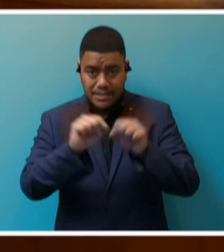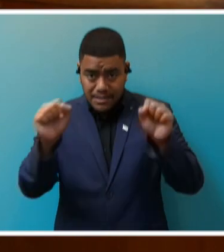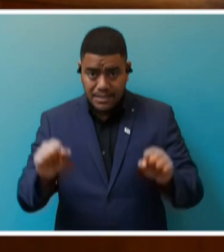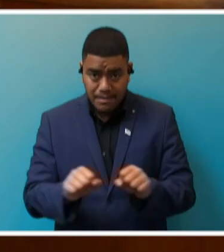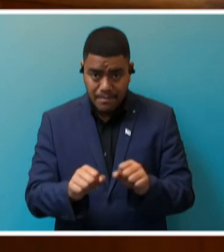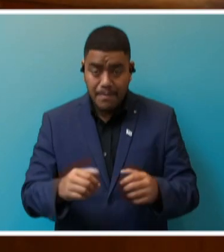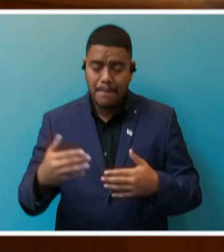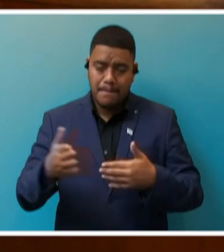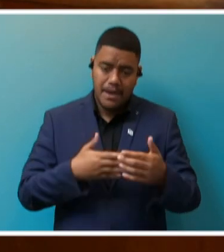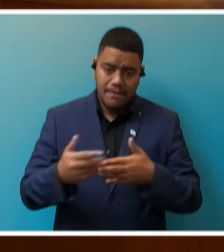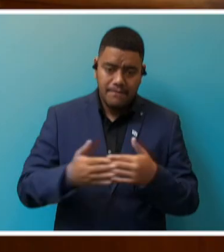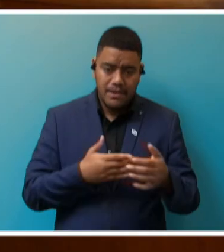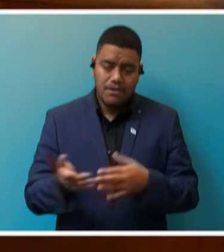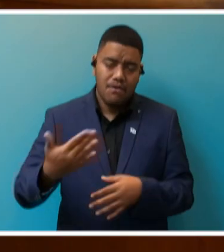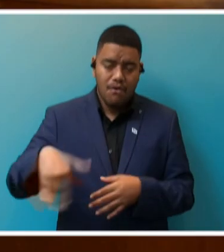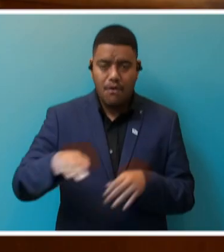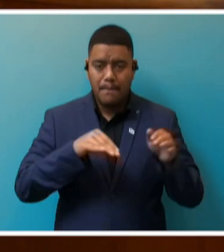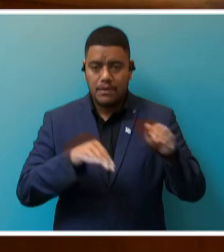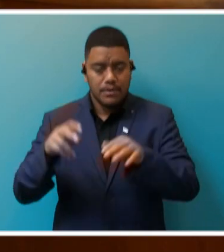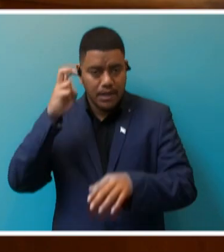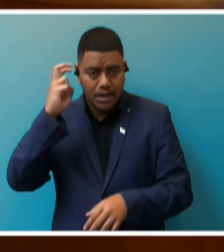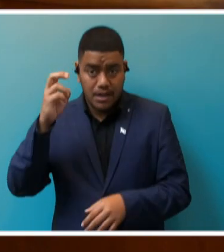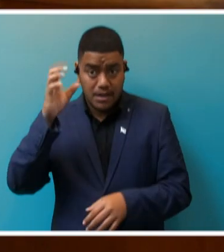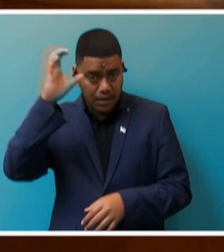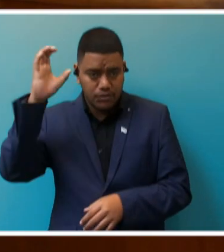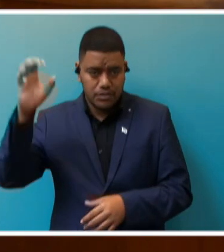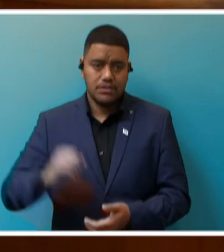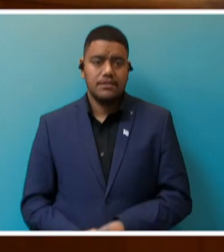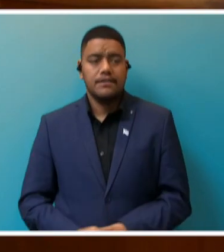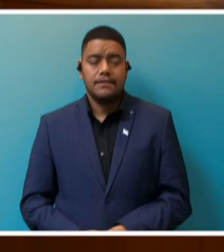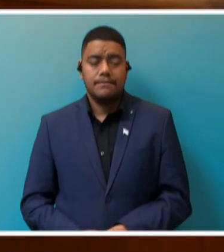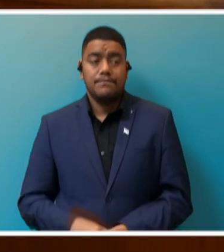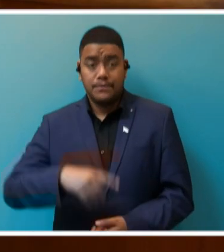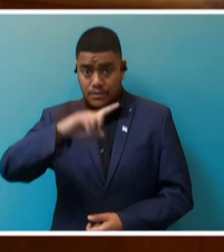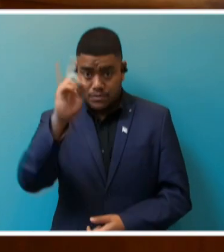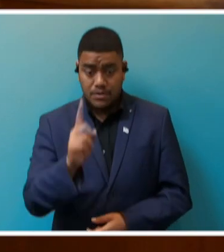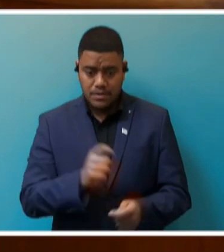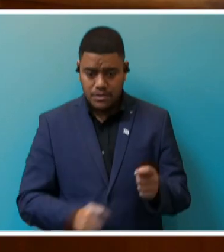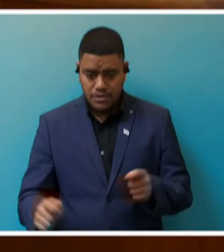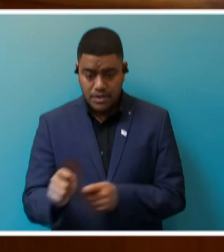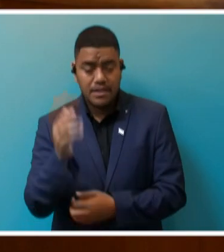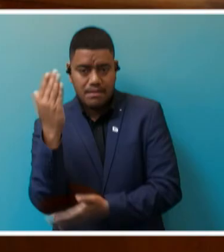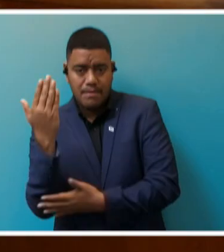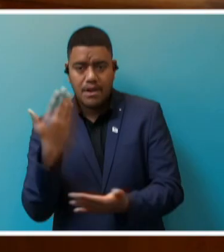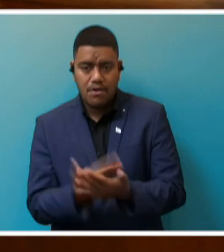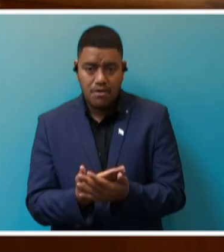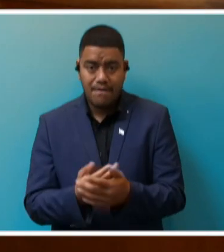that benefits all participating countries. Trade today depends heavily on